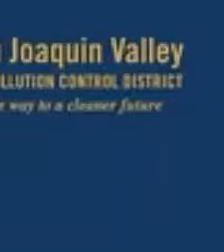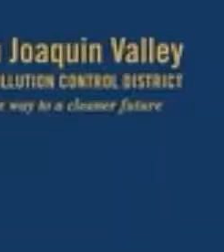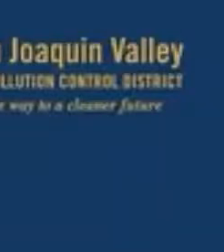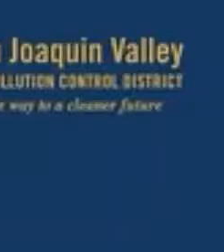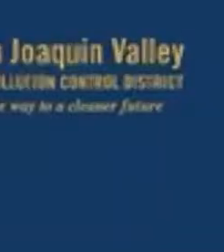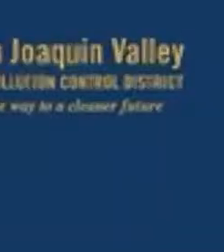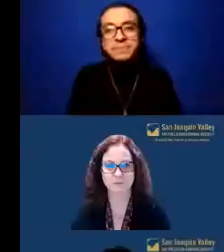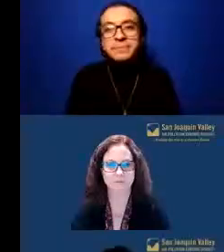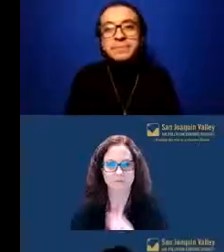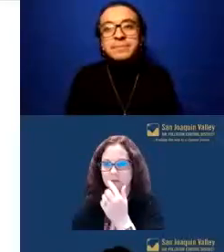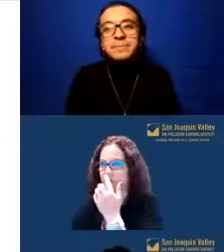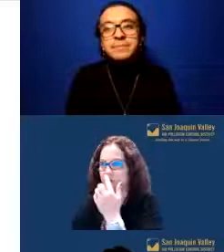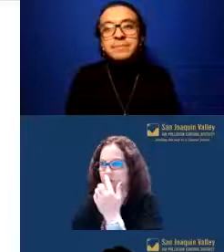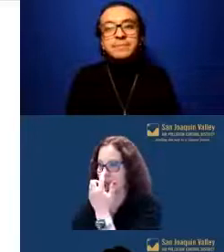awesome.